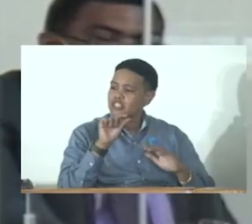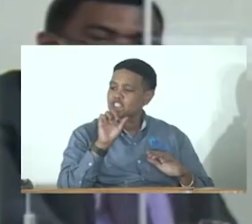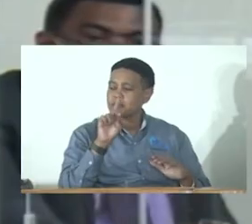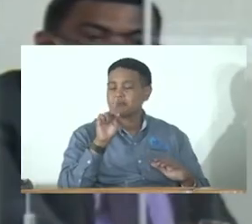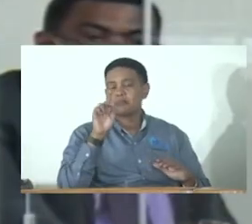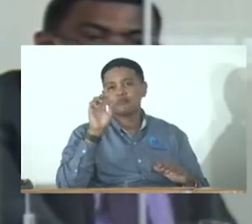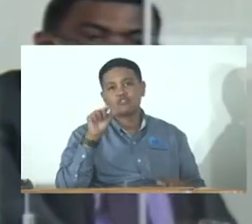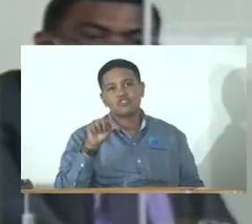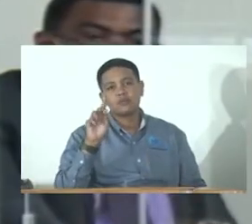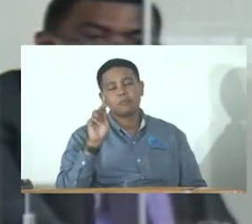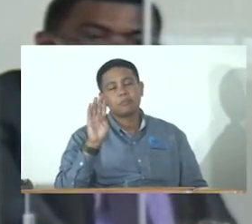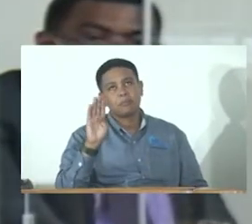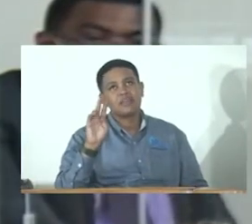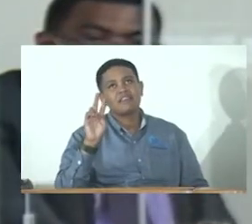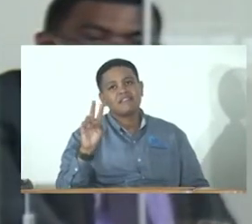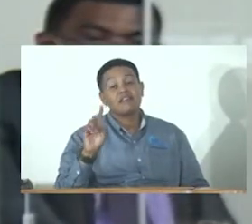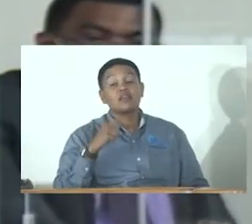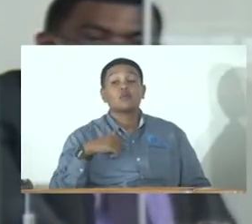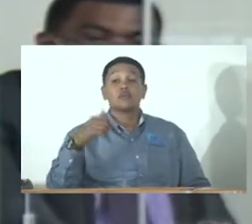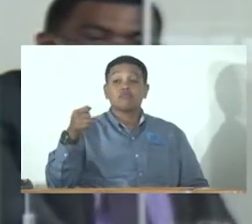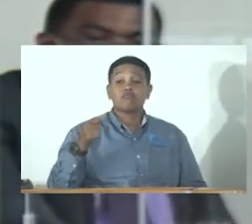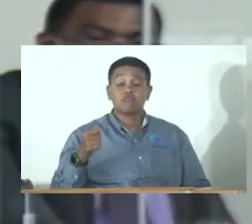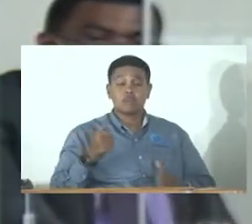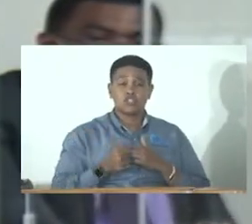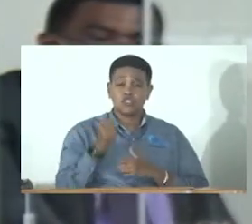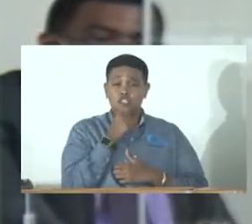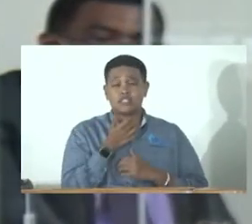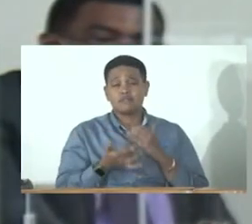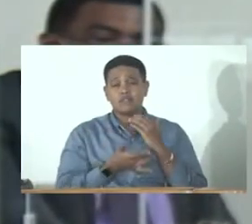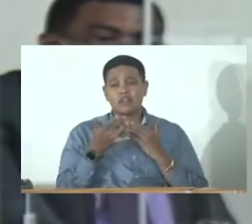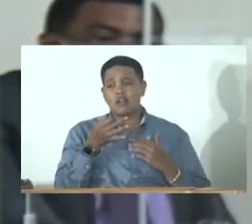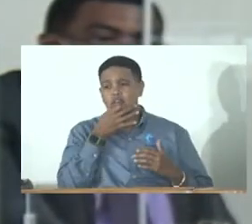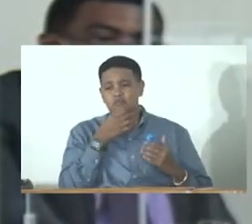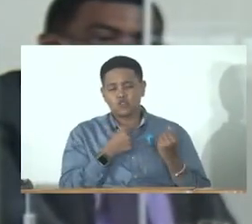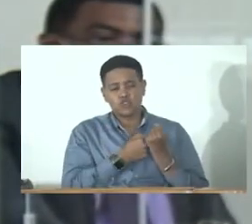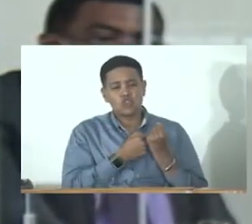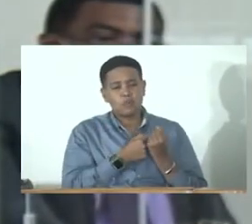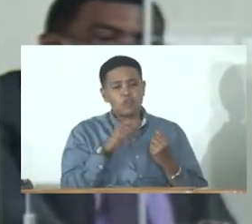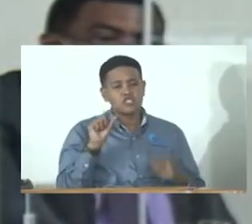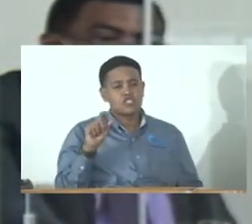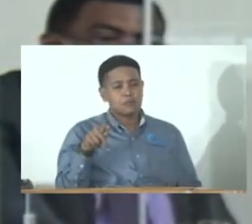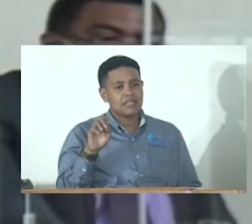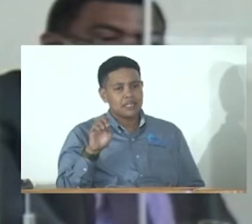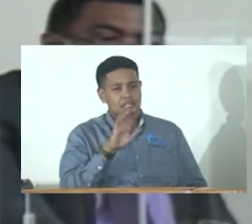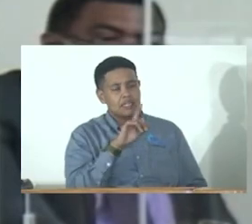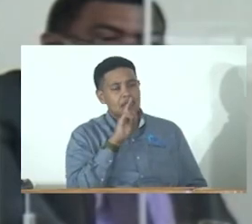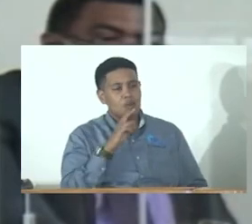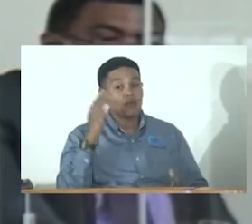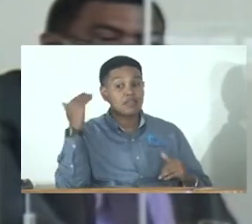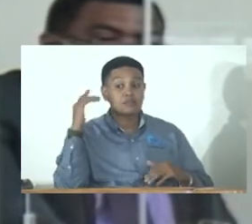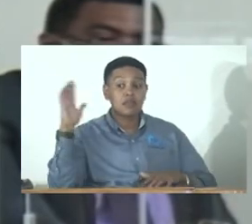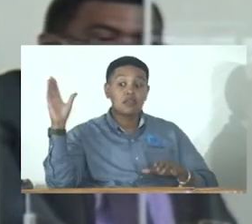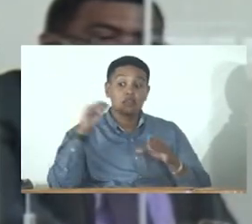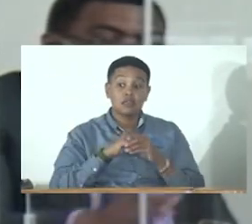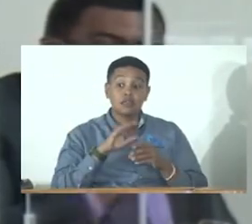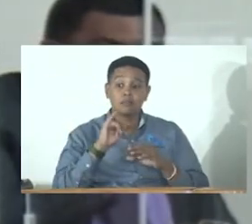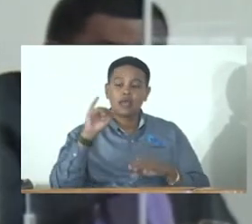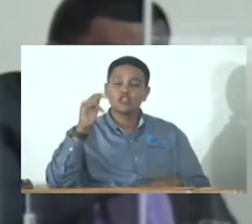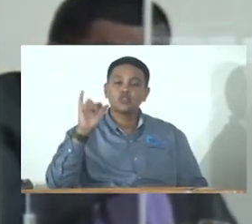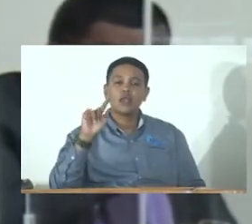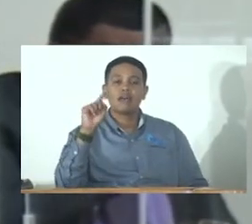generation. We have recruited a chief technical expert to support the GPE, and we expect onboarding by July